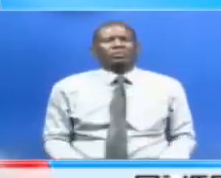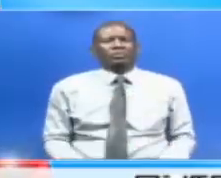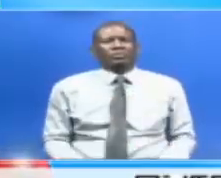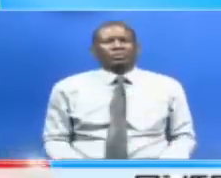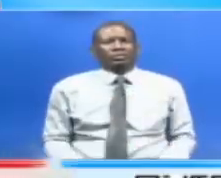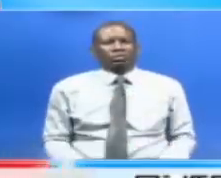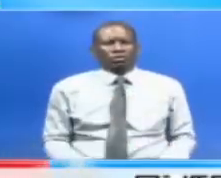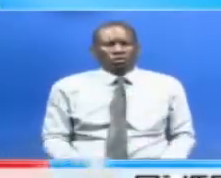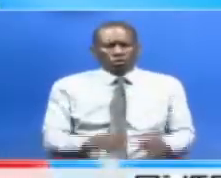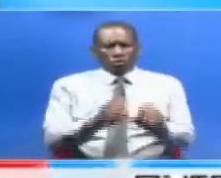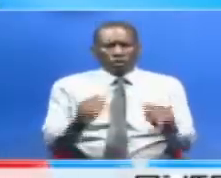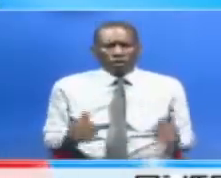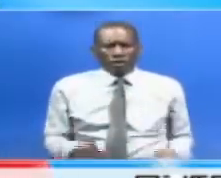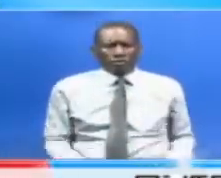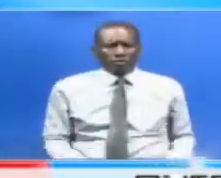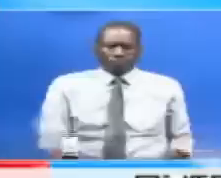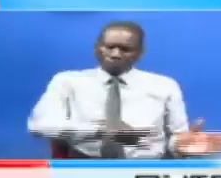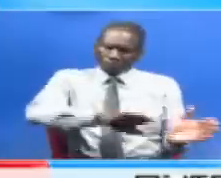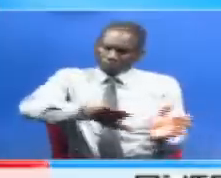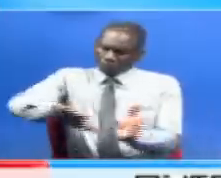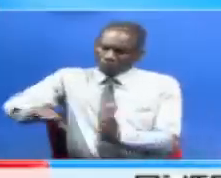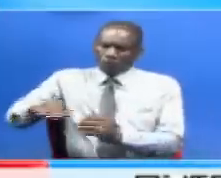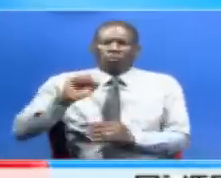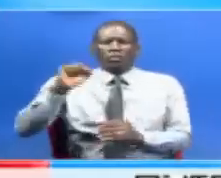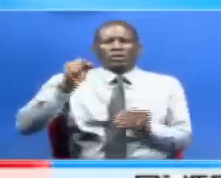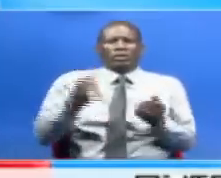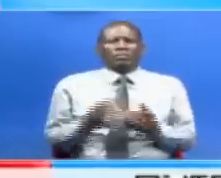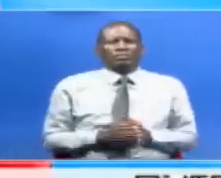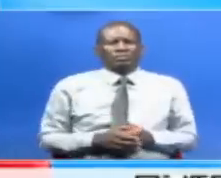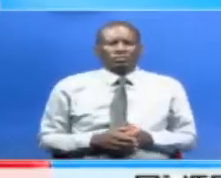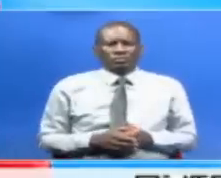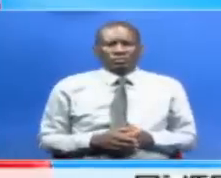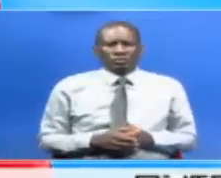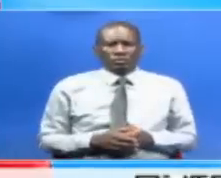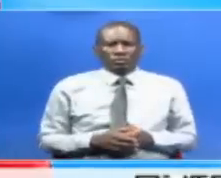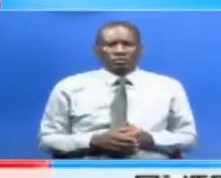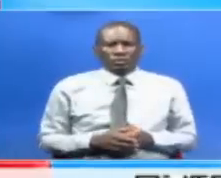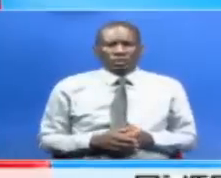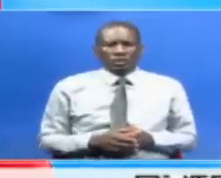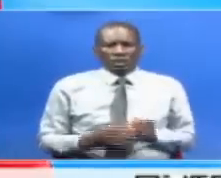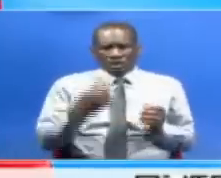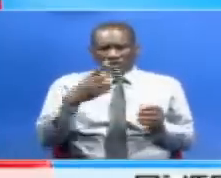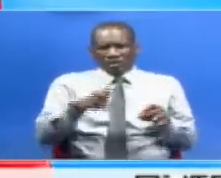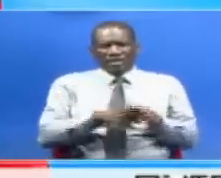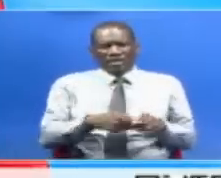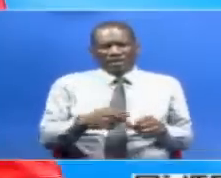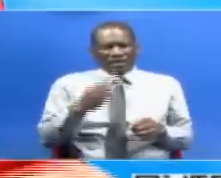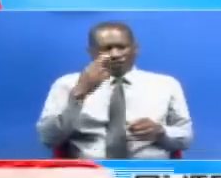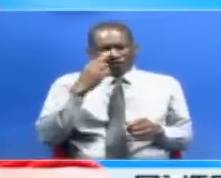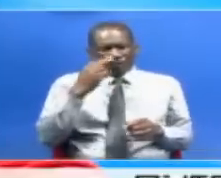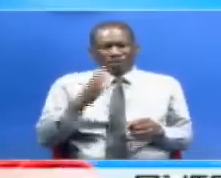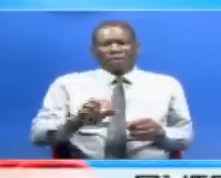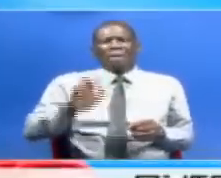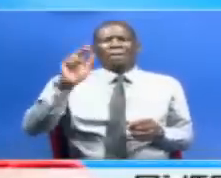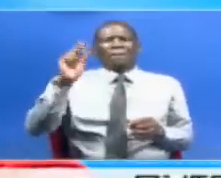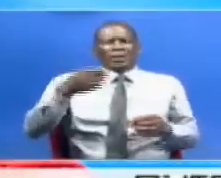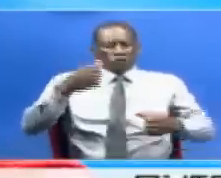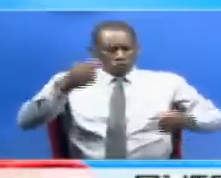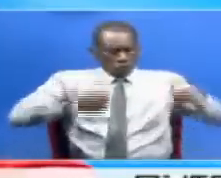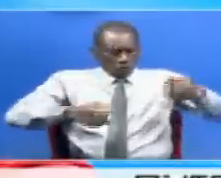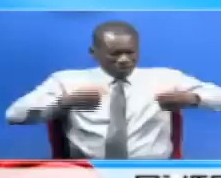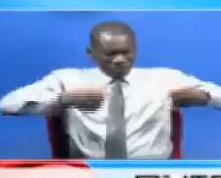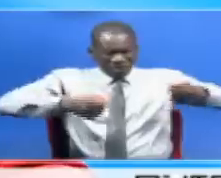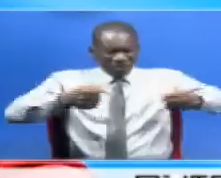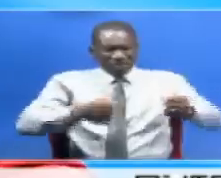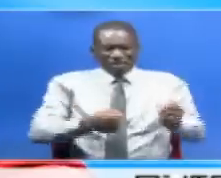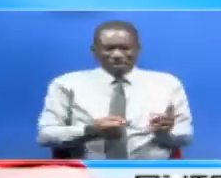And well, a little away from politics. Well, at first, it appeared like a joke. The president was driving around in what